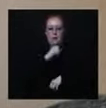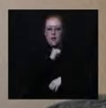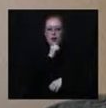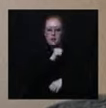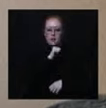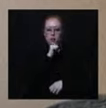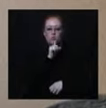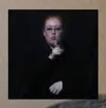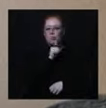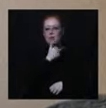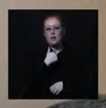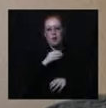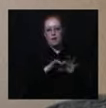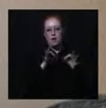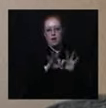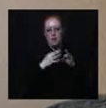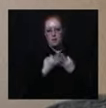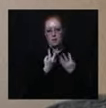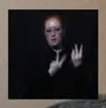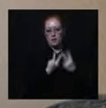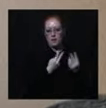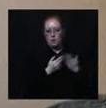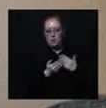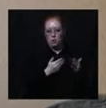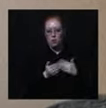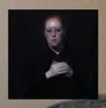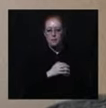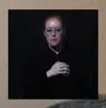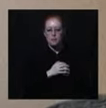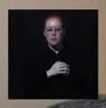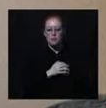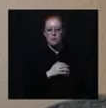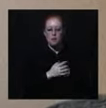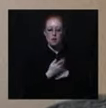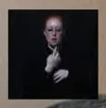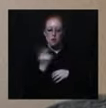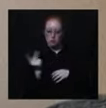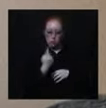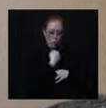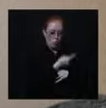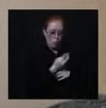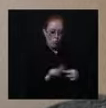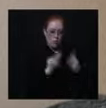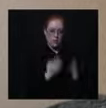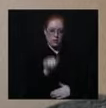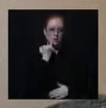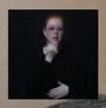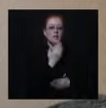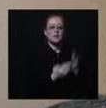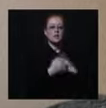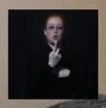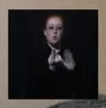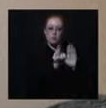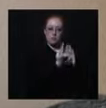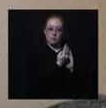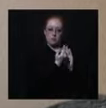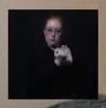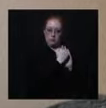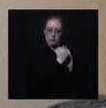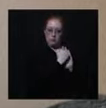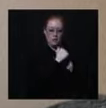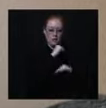some near retirement age. They instructed the residents that if anyone shows up at the door not to let them in.